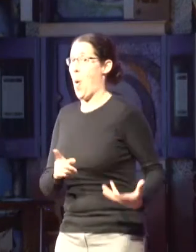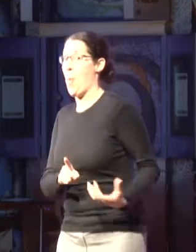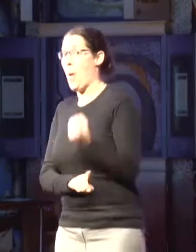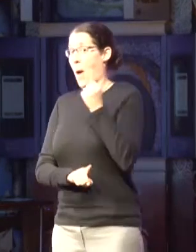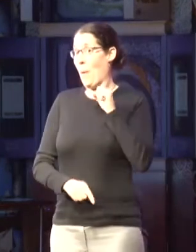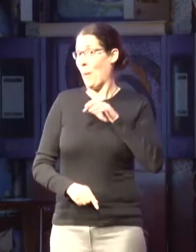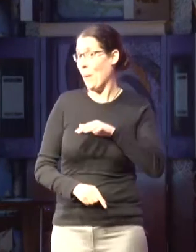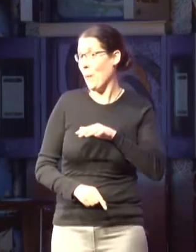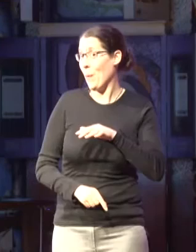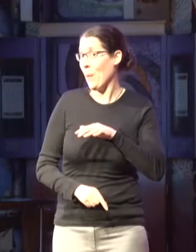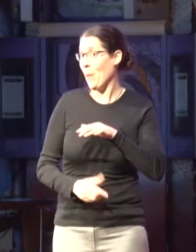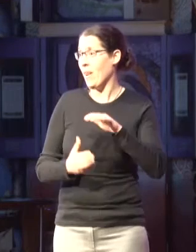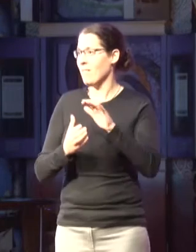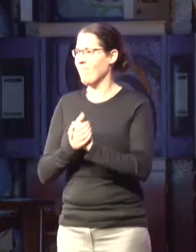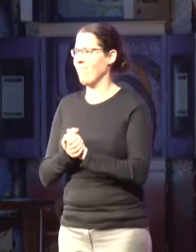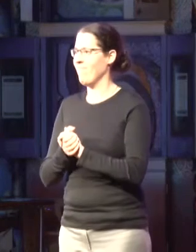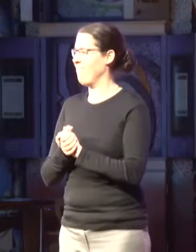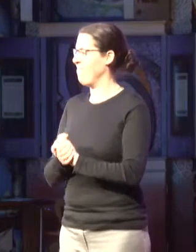is